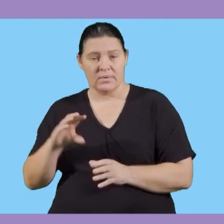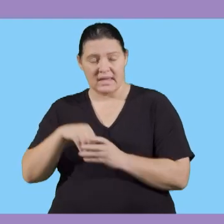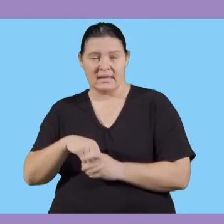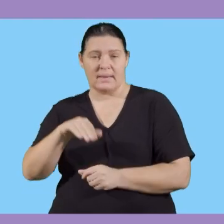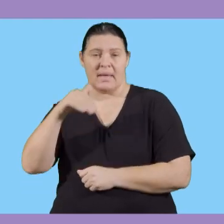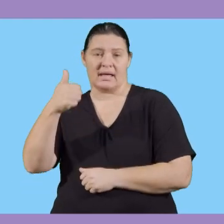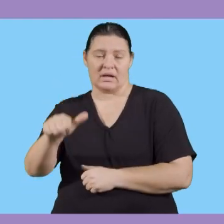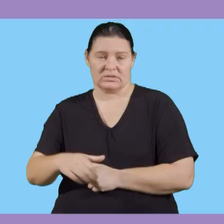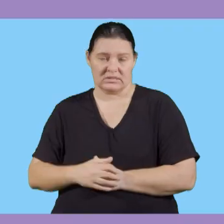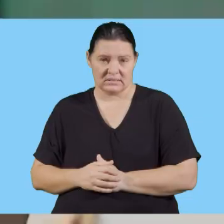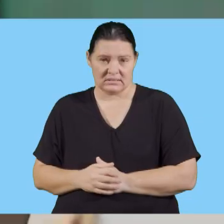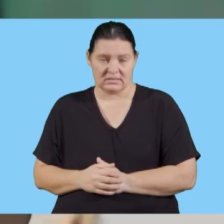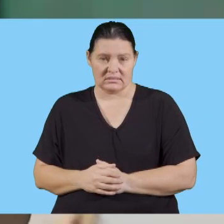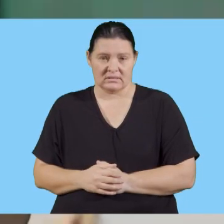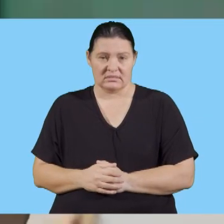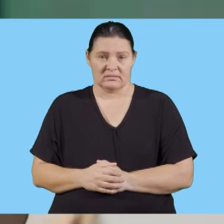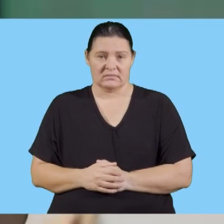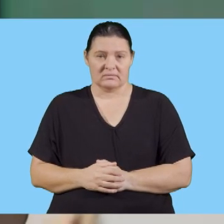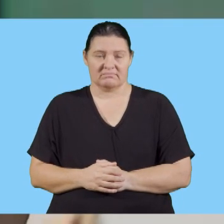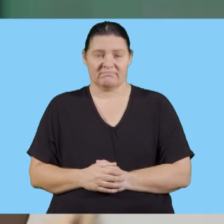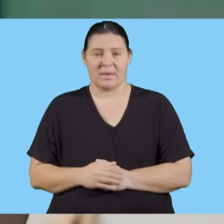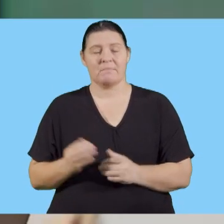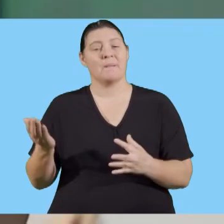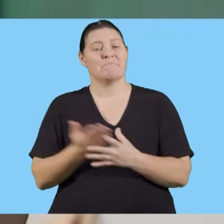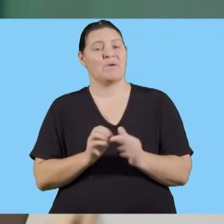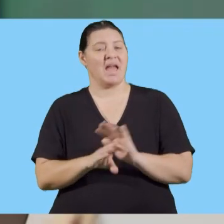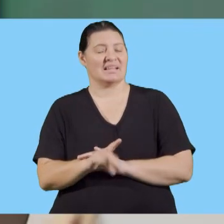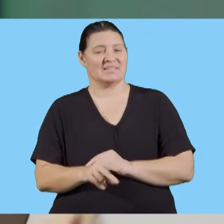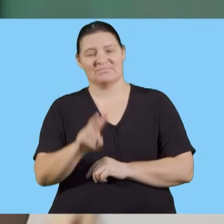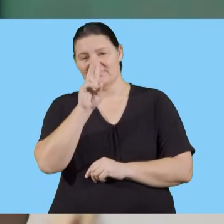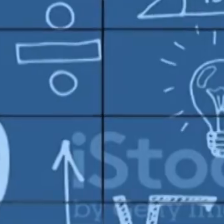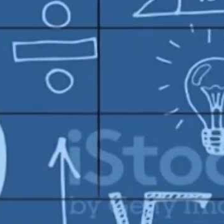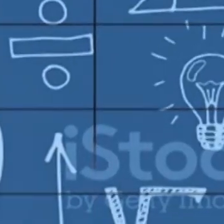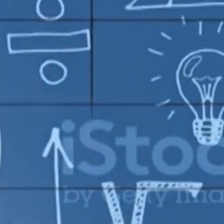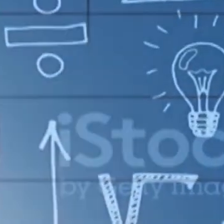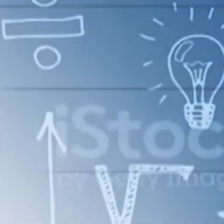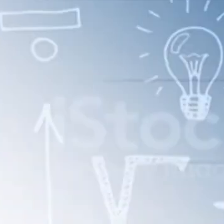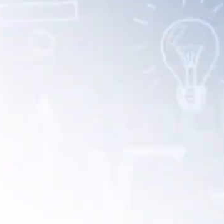bank account. Let's quickly go to an ad break, and then we'll see you just now.